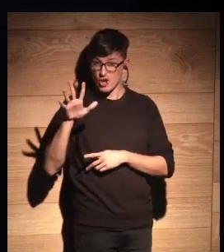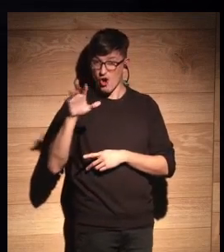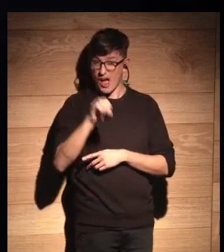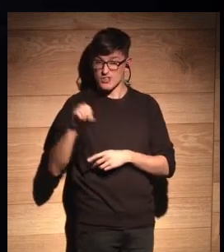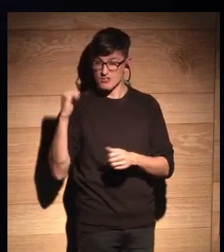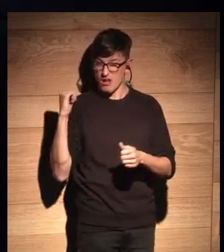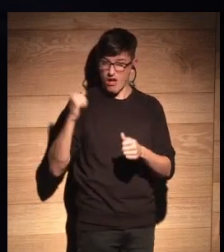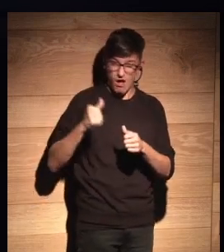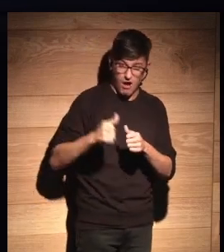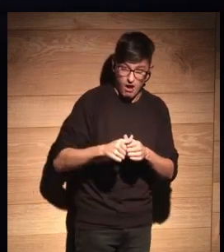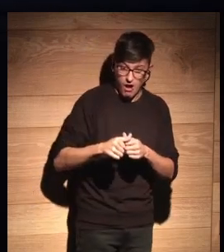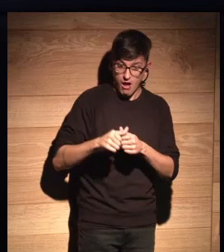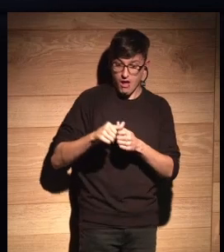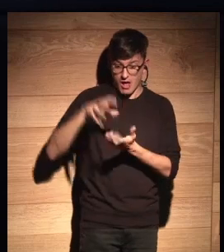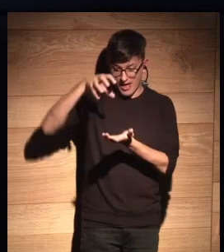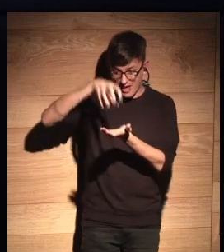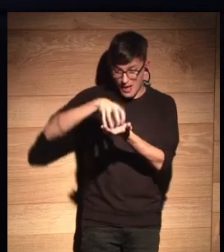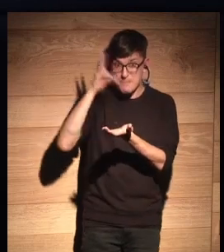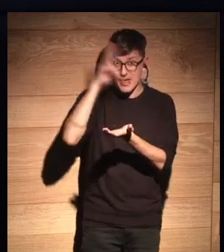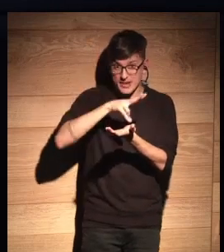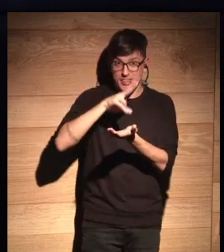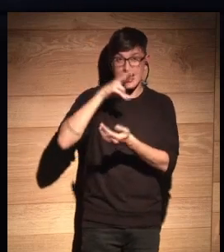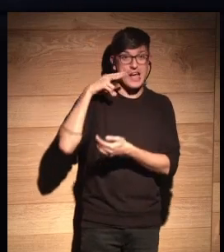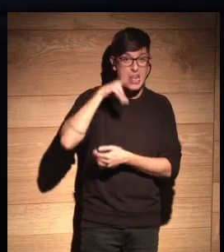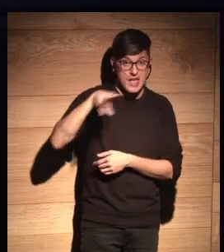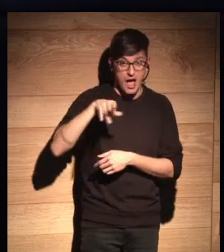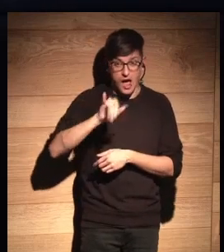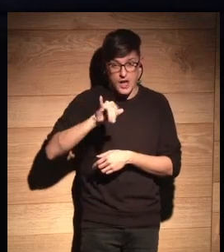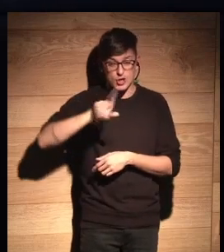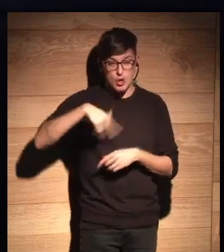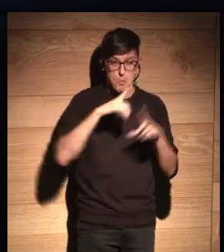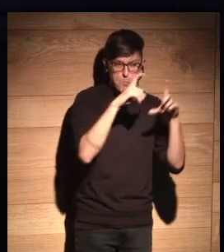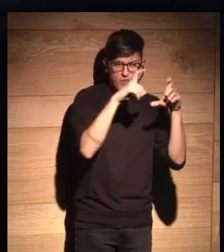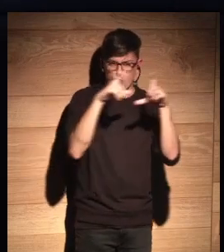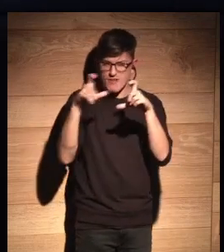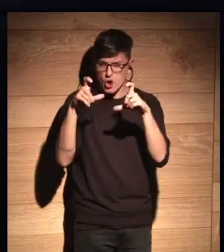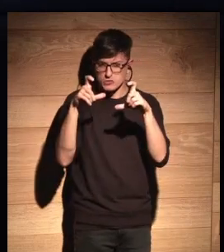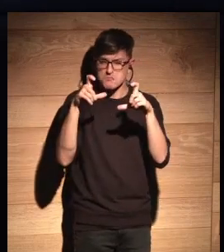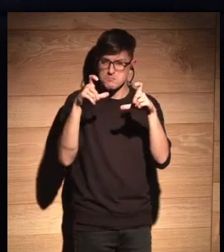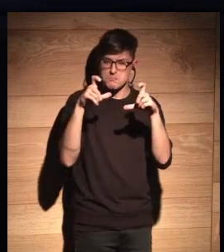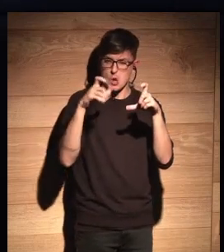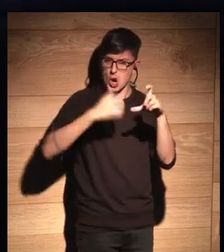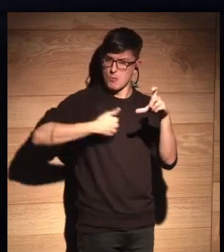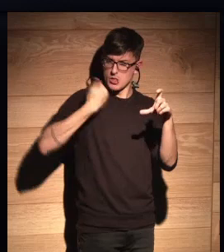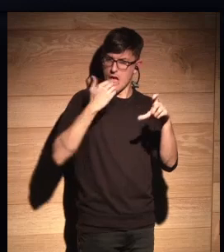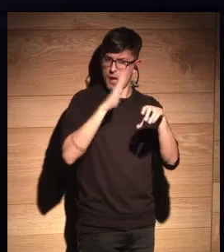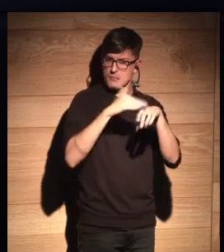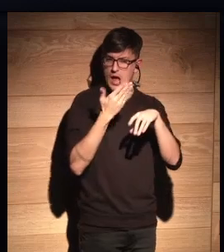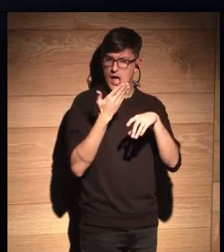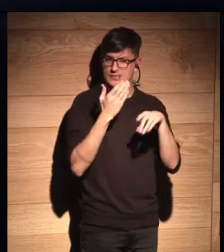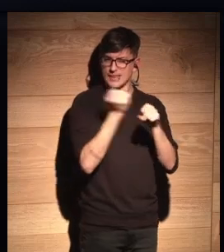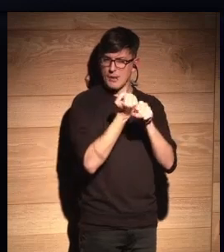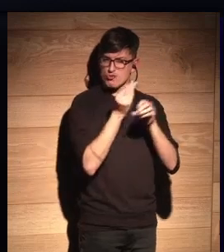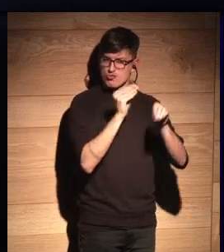the possibility and the platform to show their work and to tell their moving